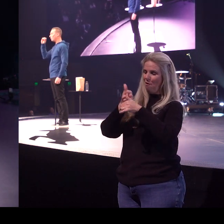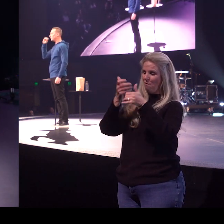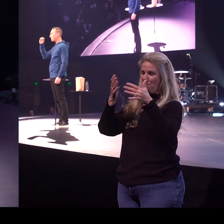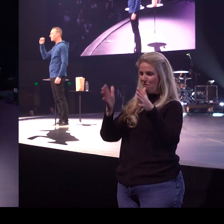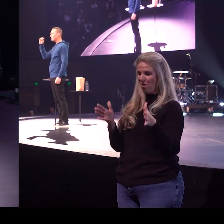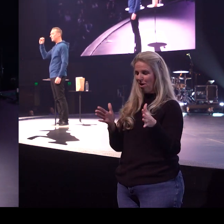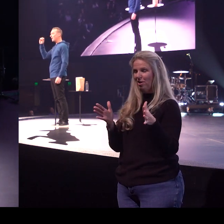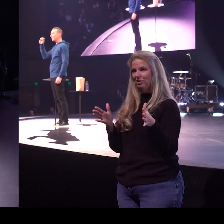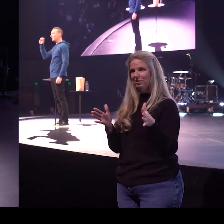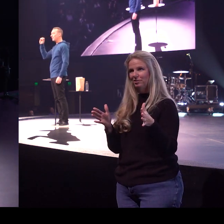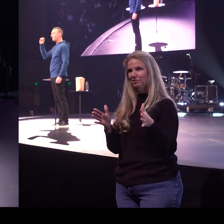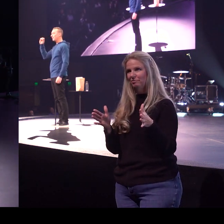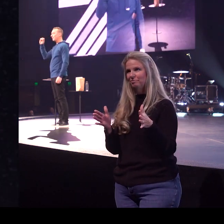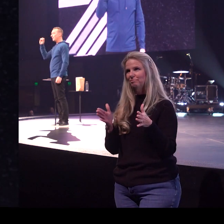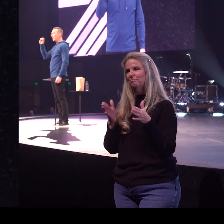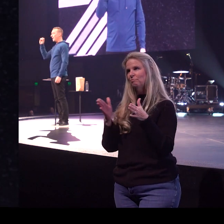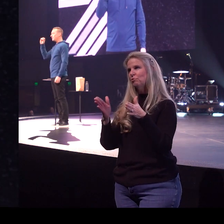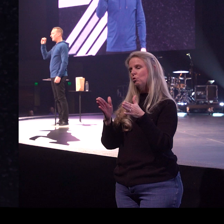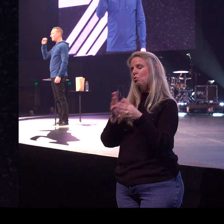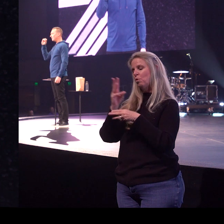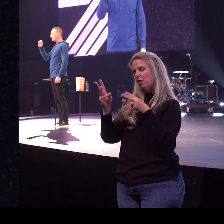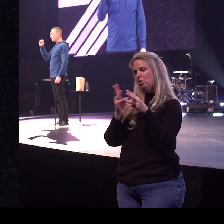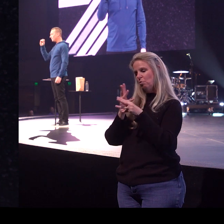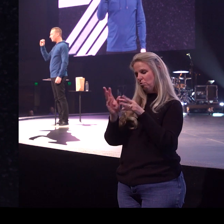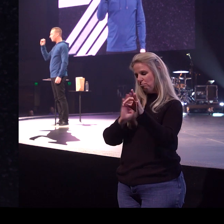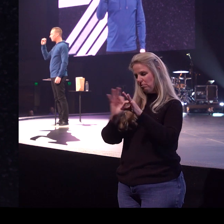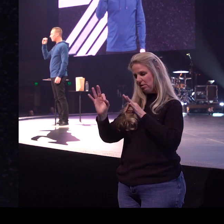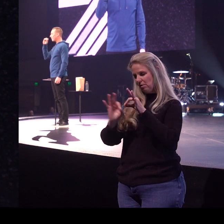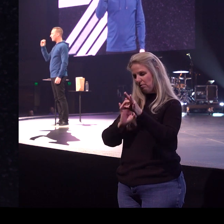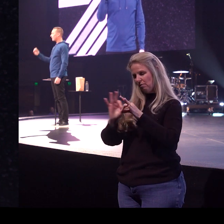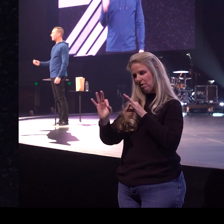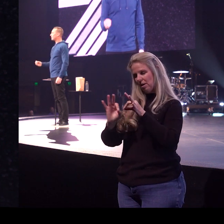the way the world defines it today. And yet,